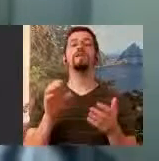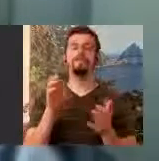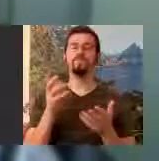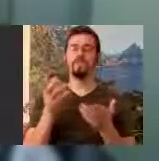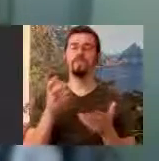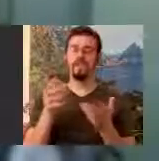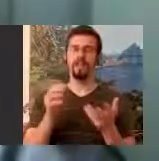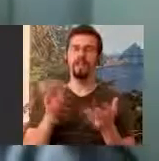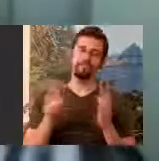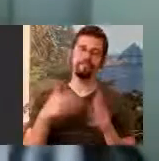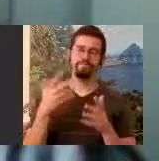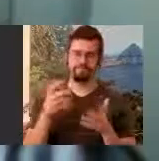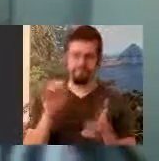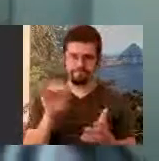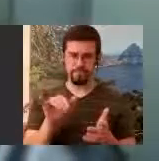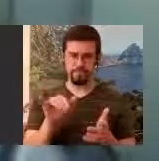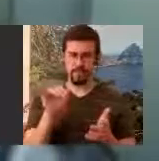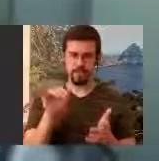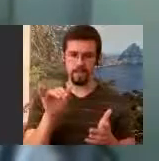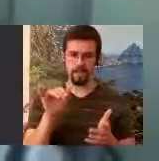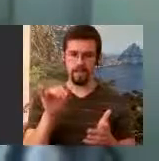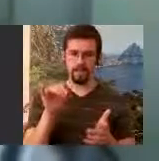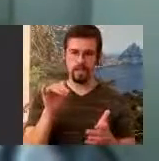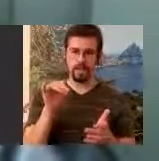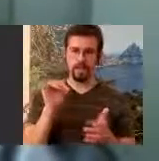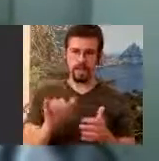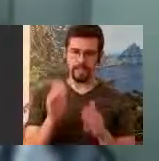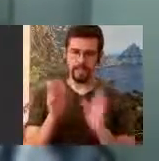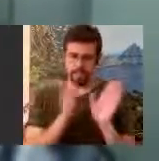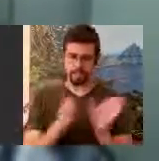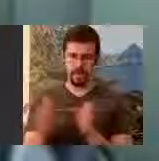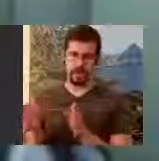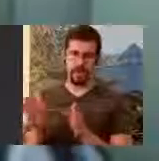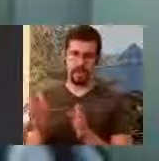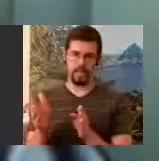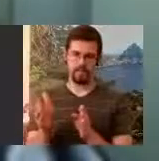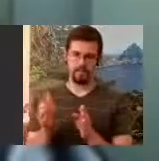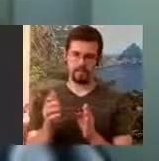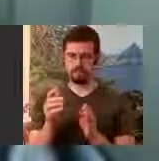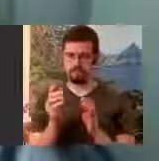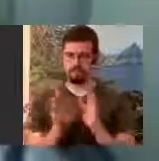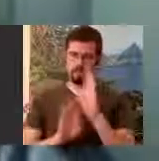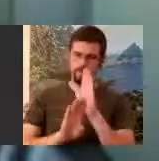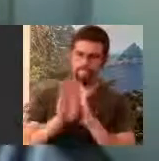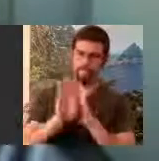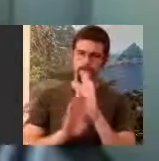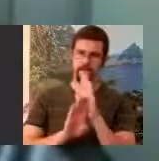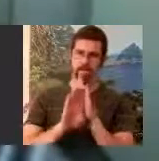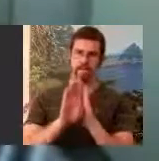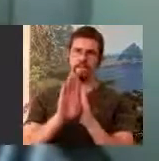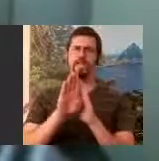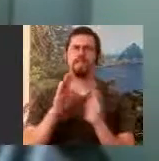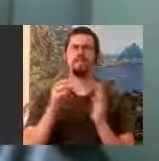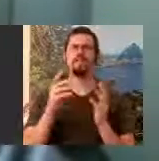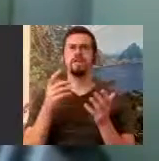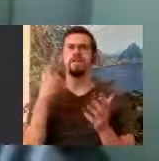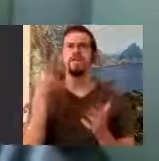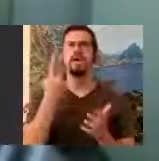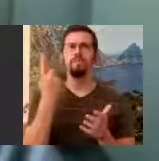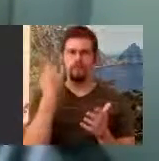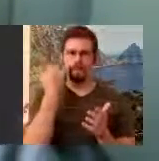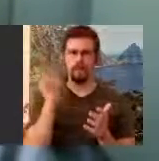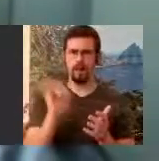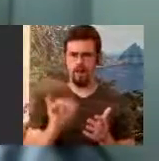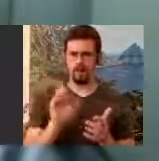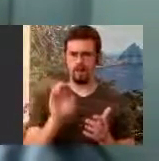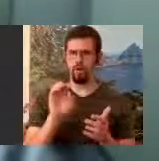that's slightly different. We are planning to develop something like SignWriting OGR,